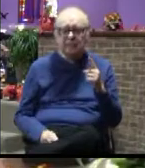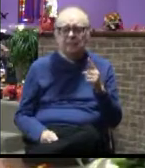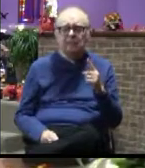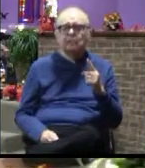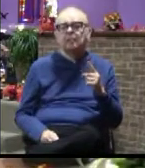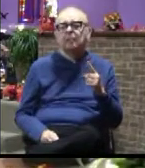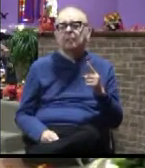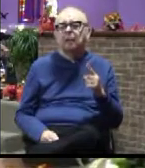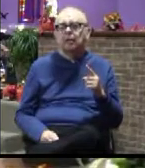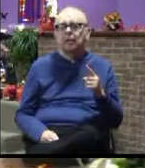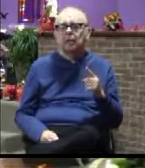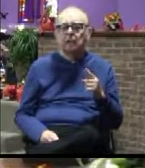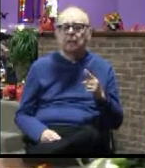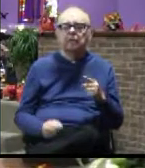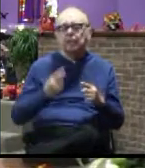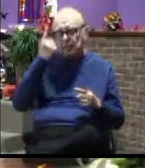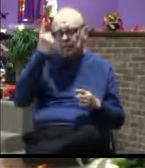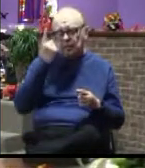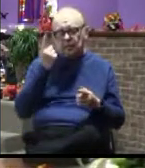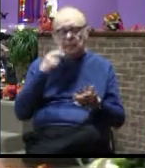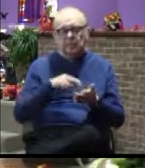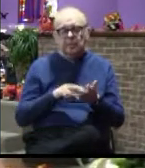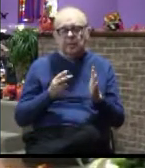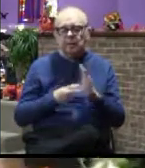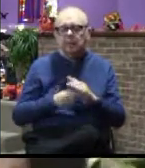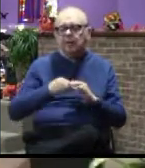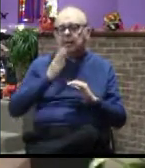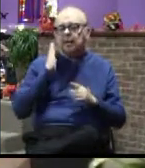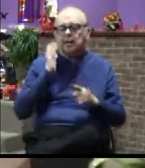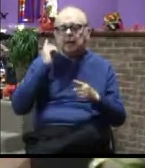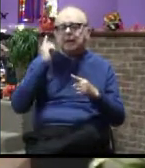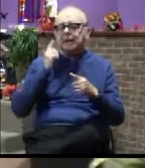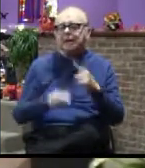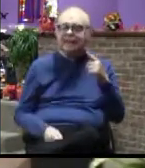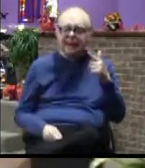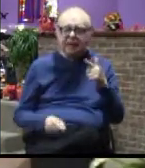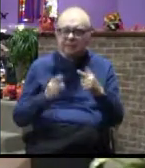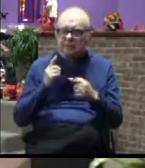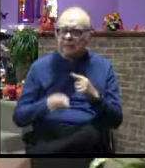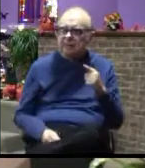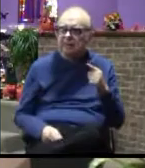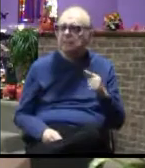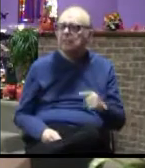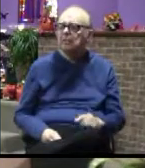Cannot. Do you understand what I'm saying? God cannot.